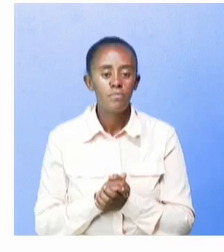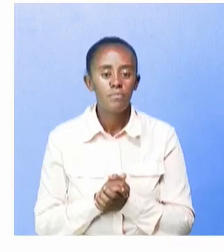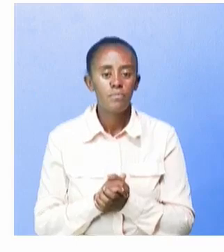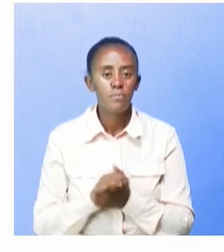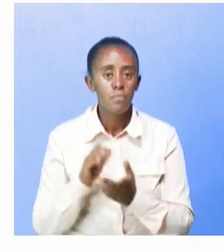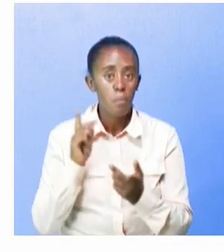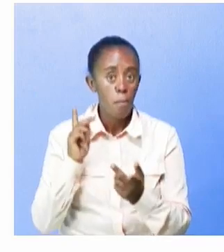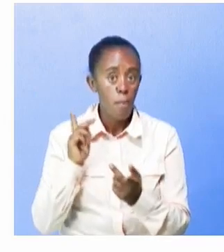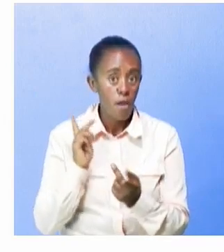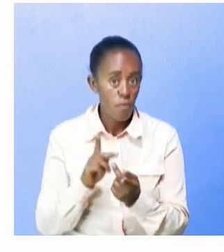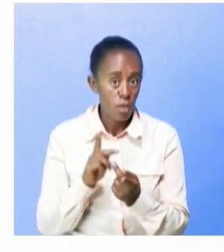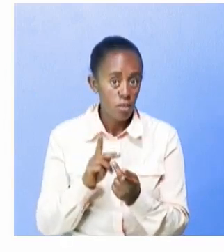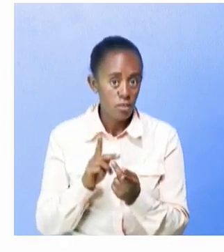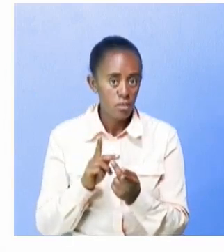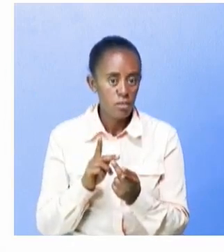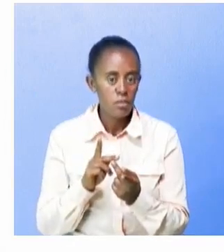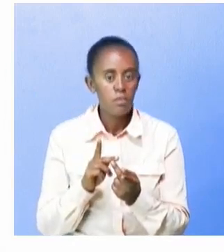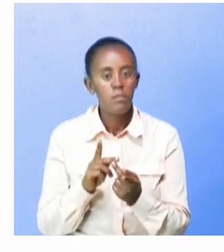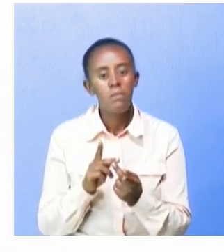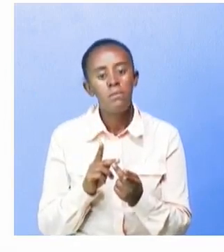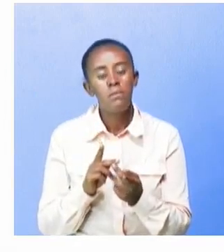perfect